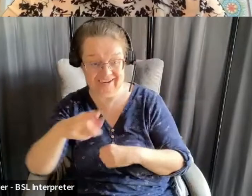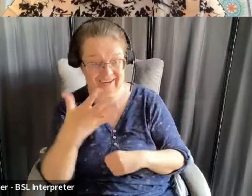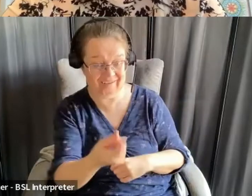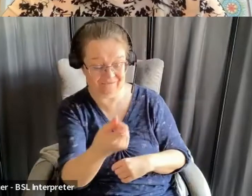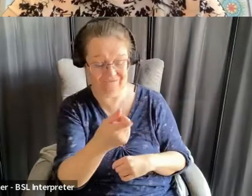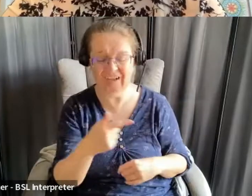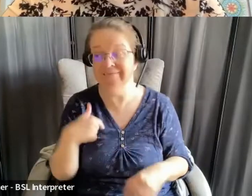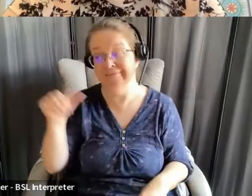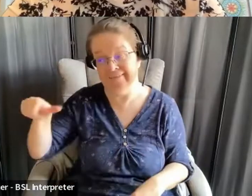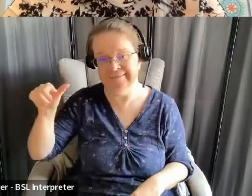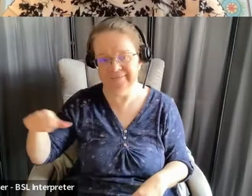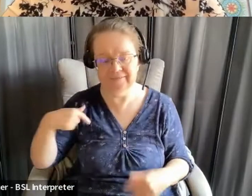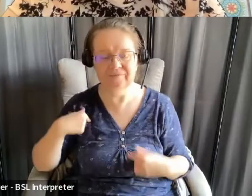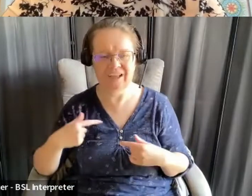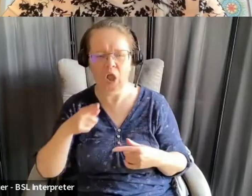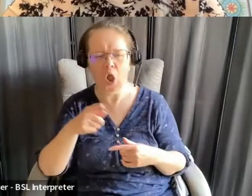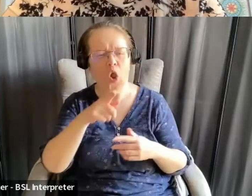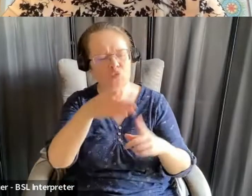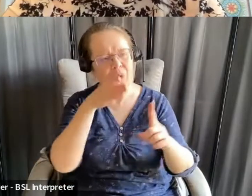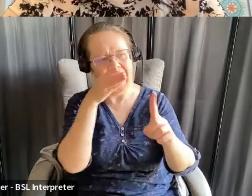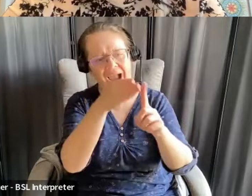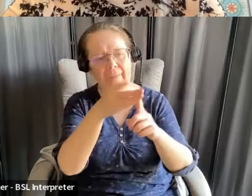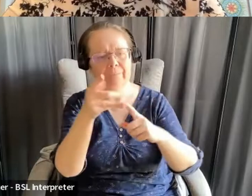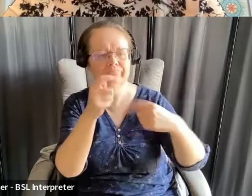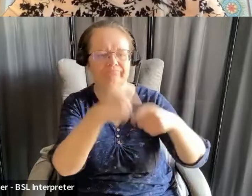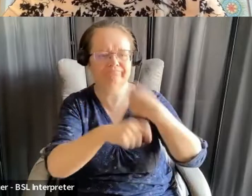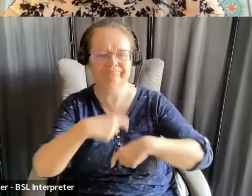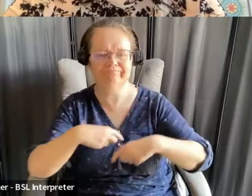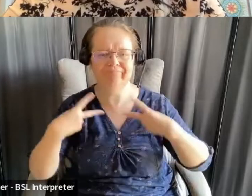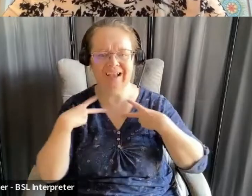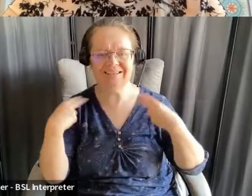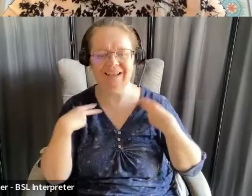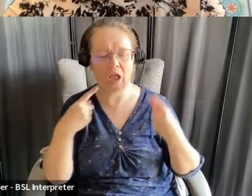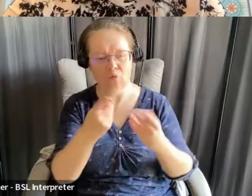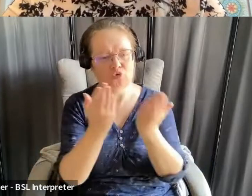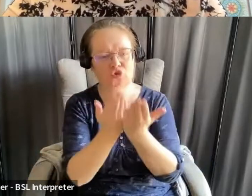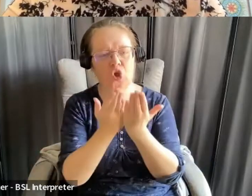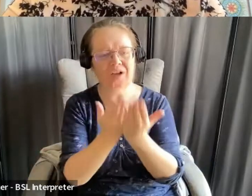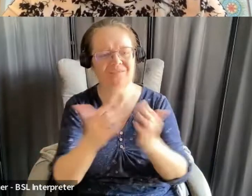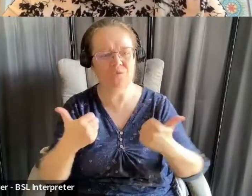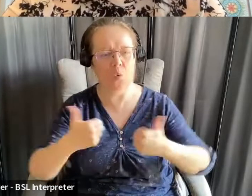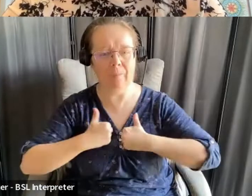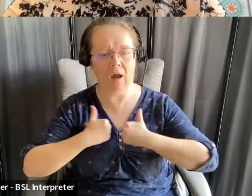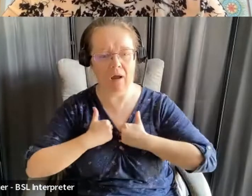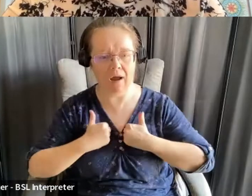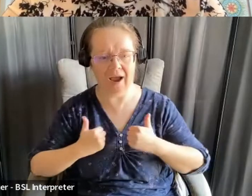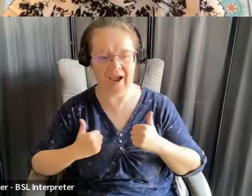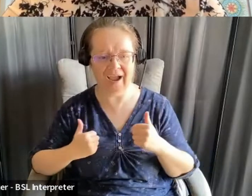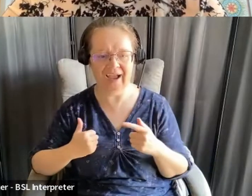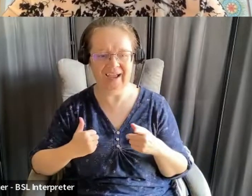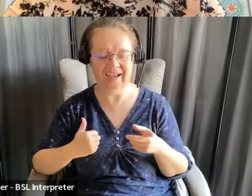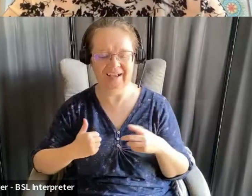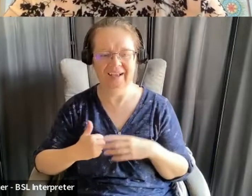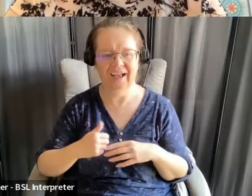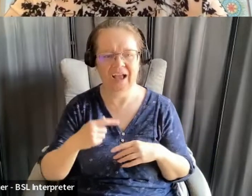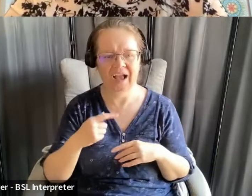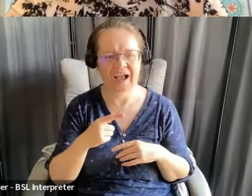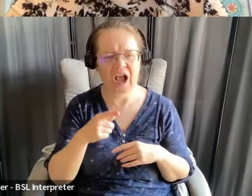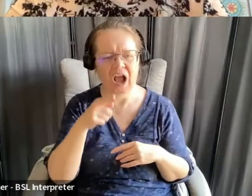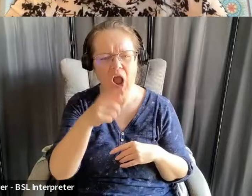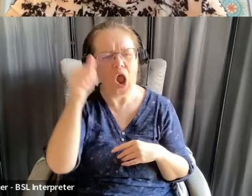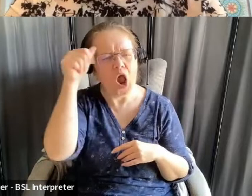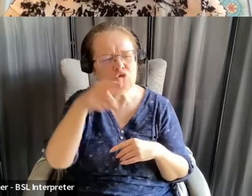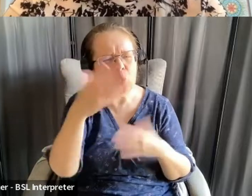towards being a lawyer, so studying for the bar. I know that you worked in Finland for a leading